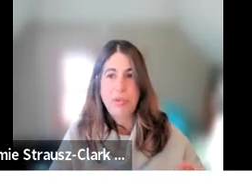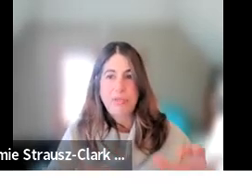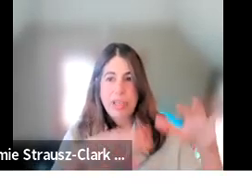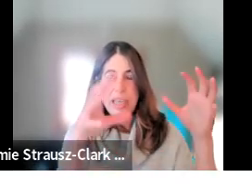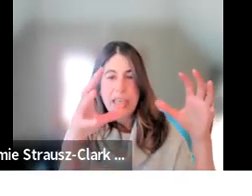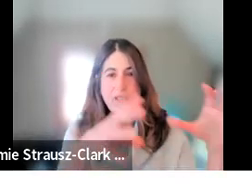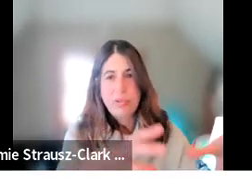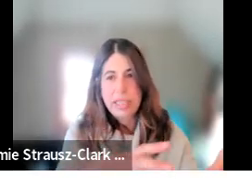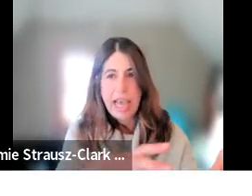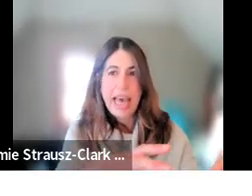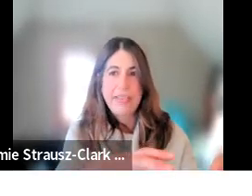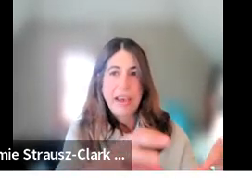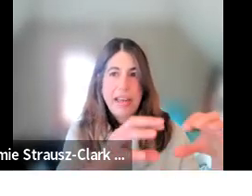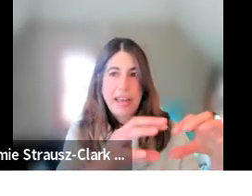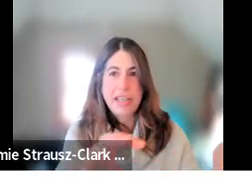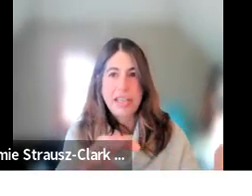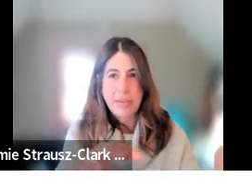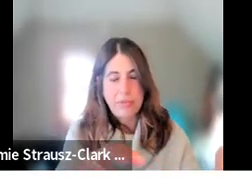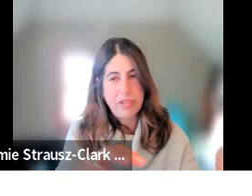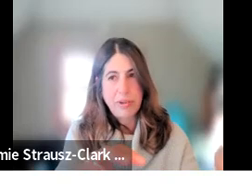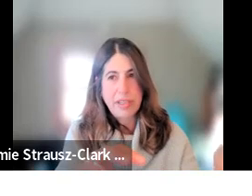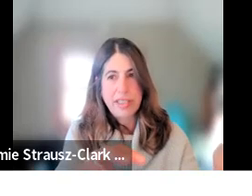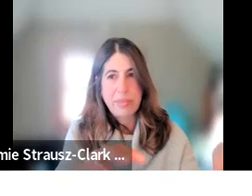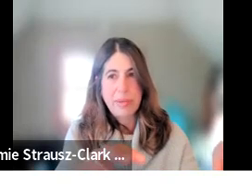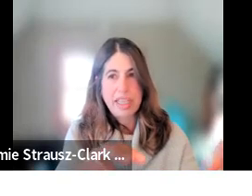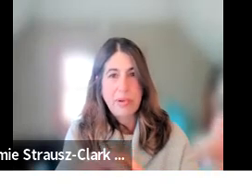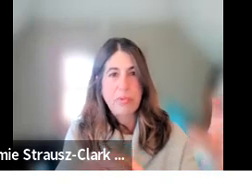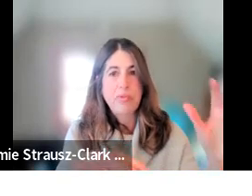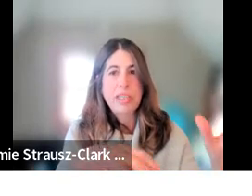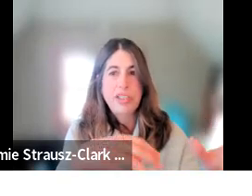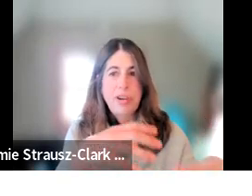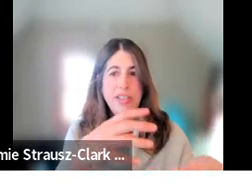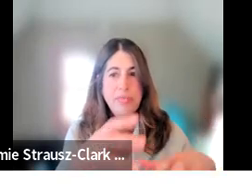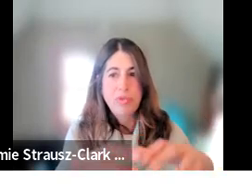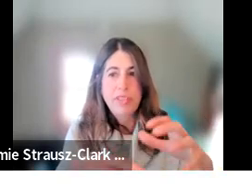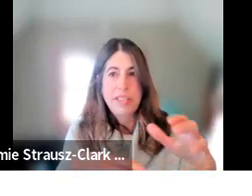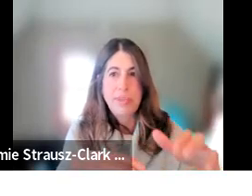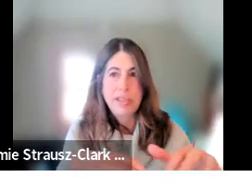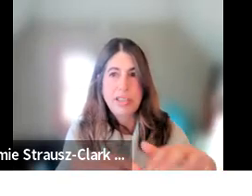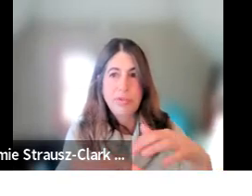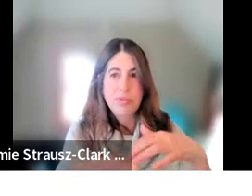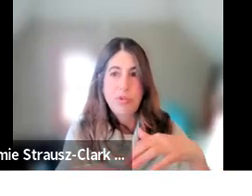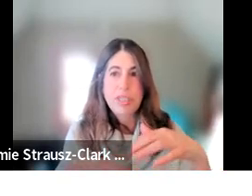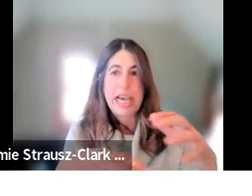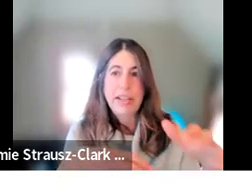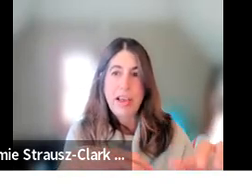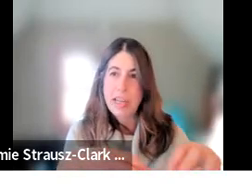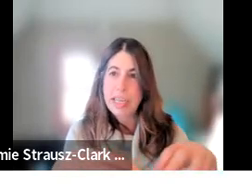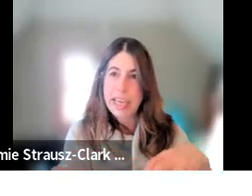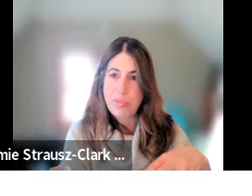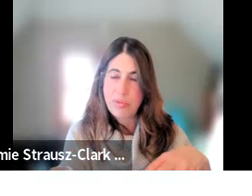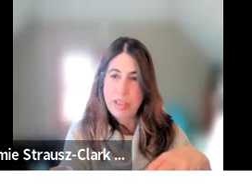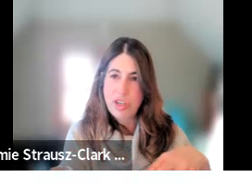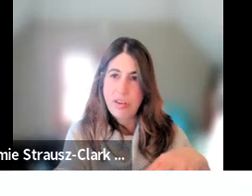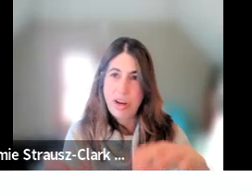forward. I know we've historically had an agenda item that was focused on updates, but we're really trying to move these meetings toward more dialogue